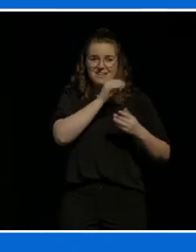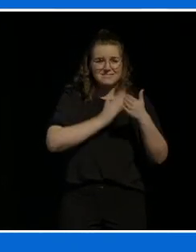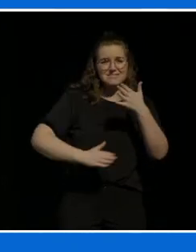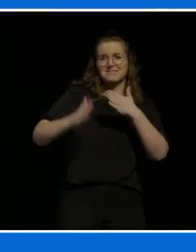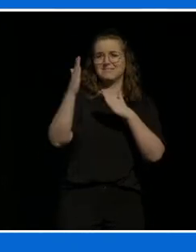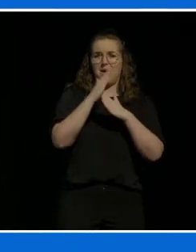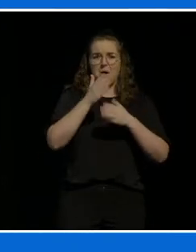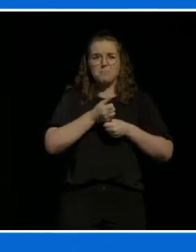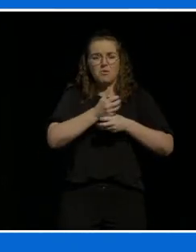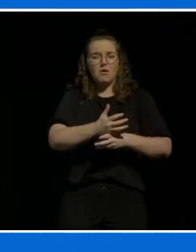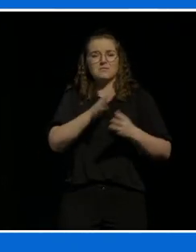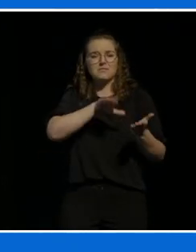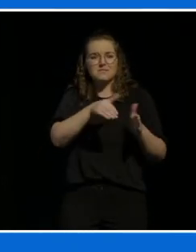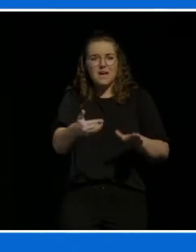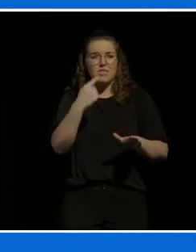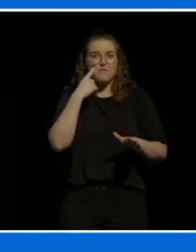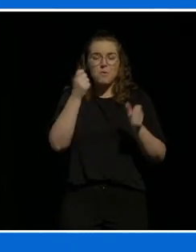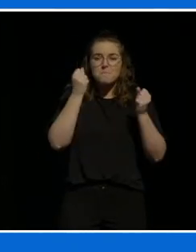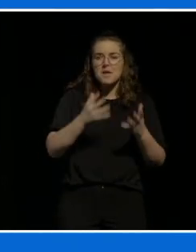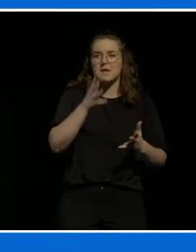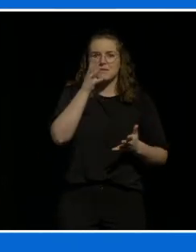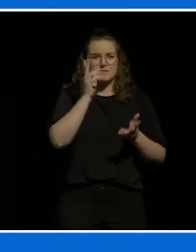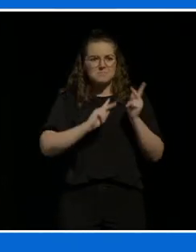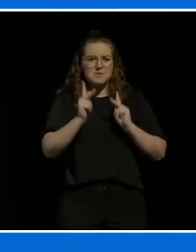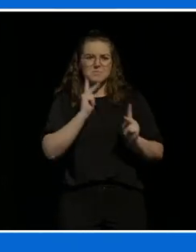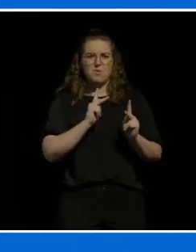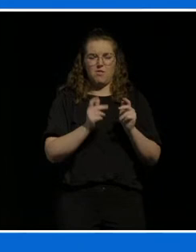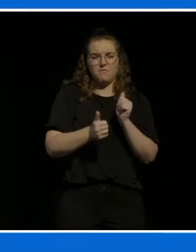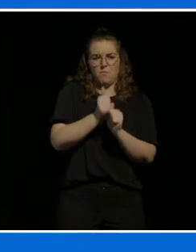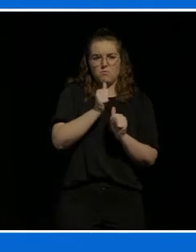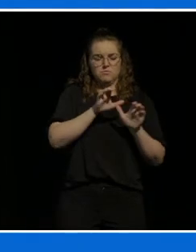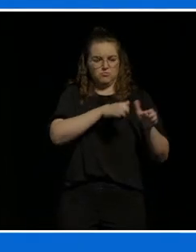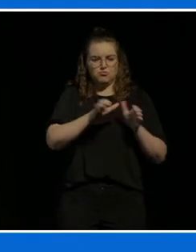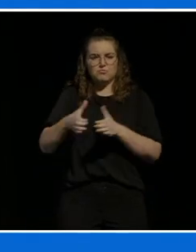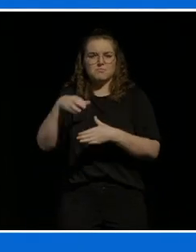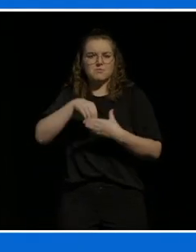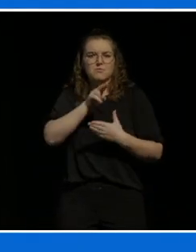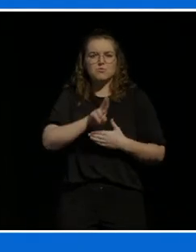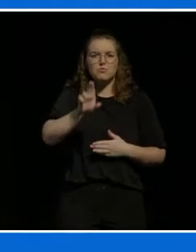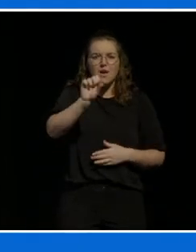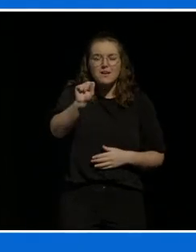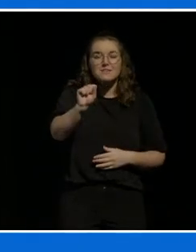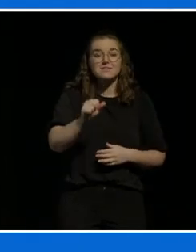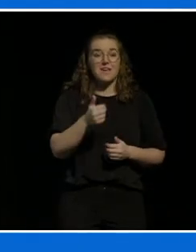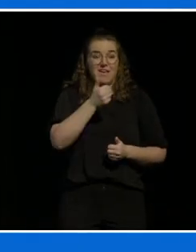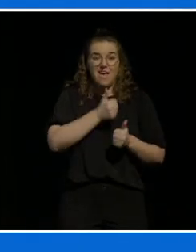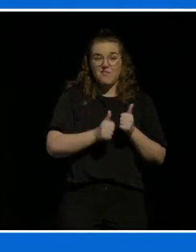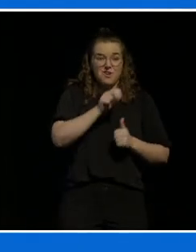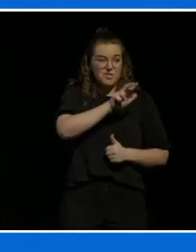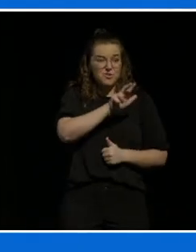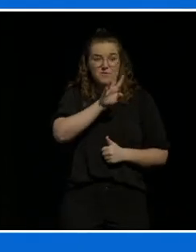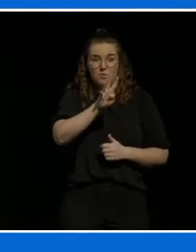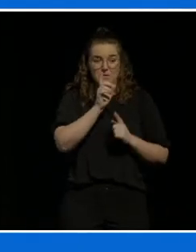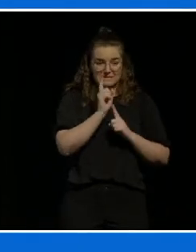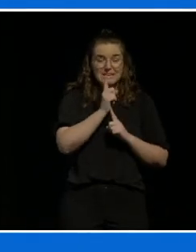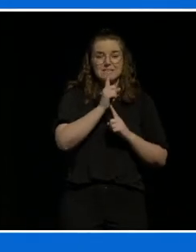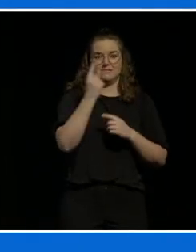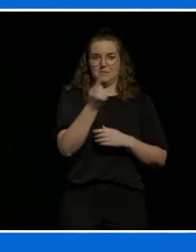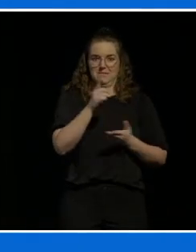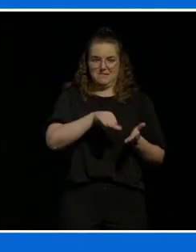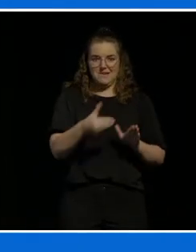people of most racial and ethnic groups in the United States, accounting for one death of every 34 seconds. While